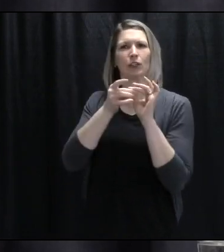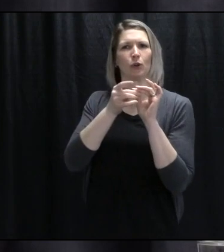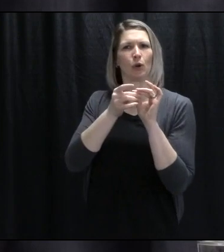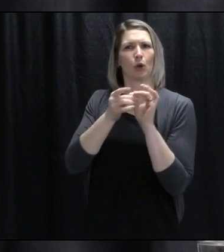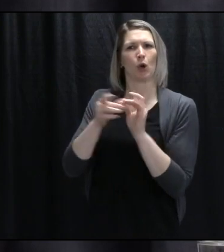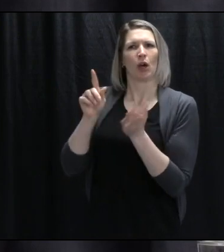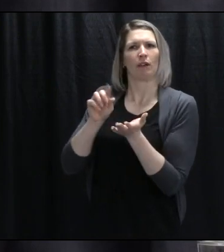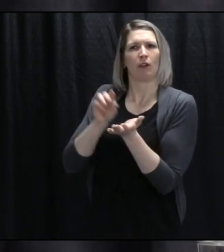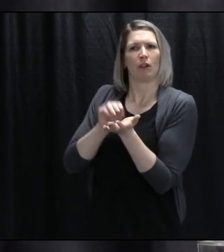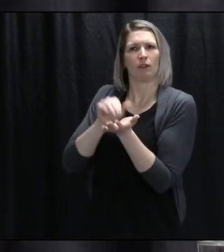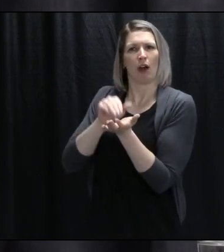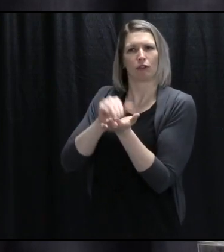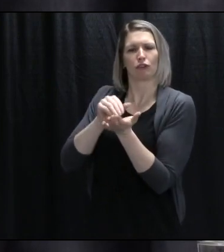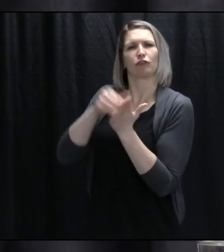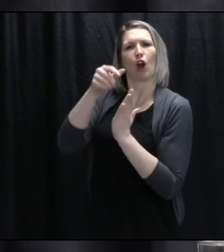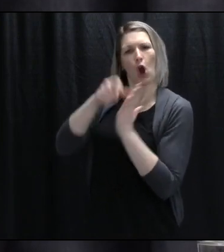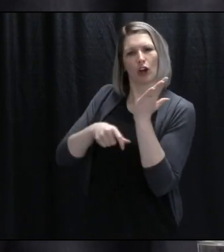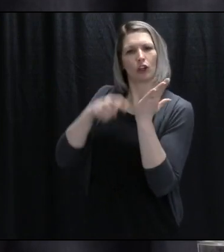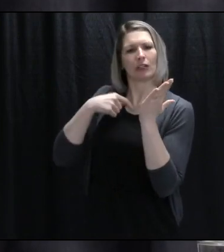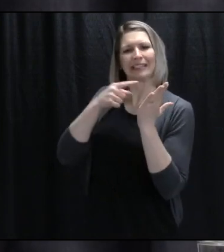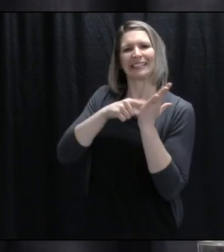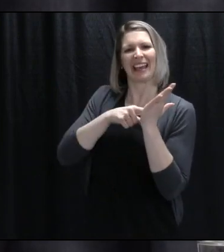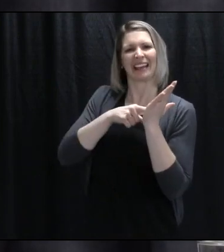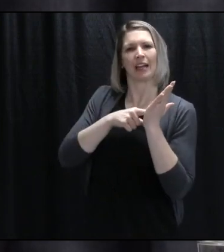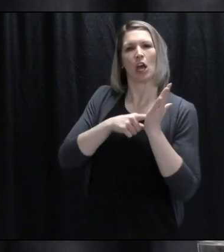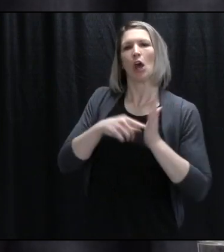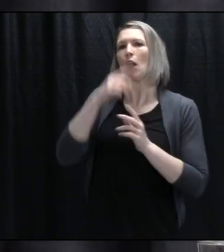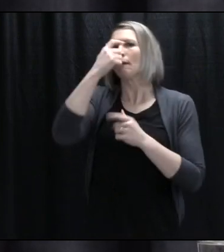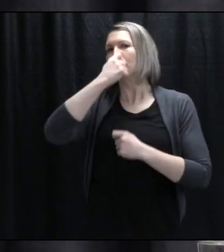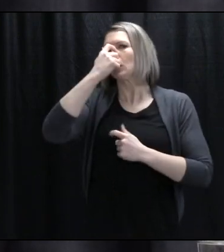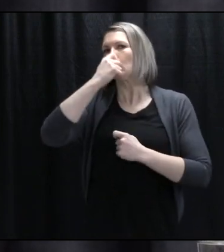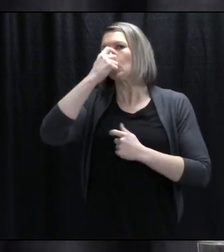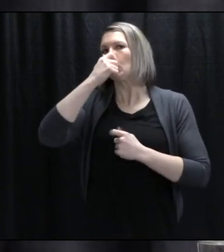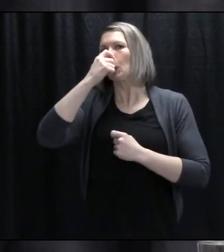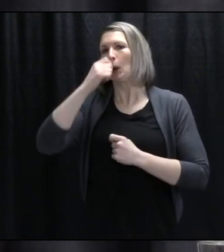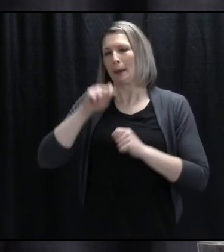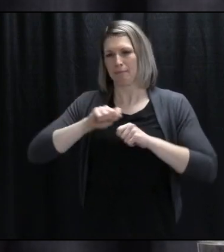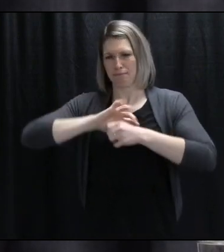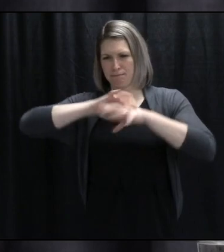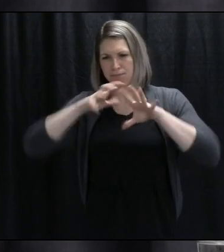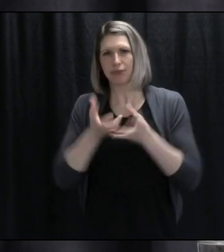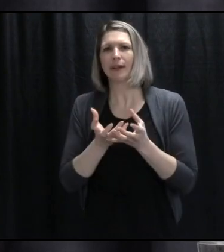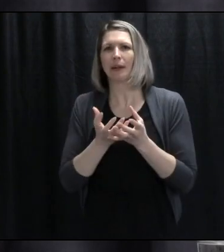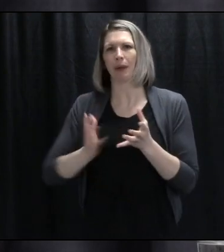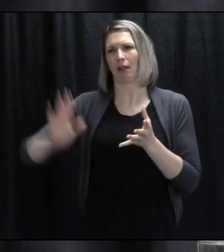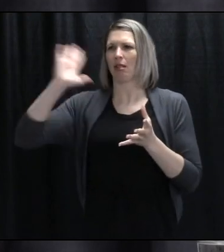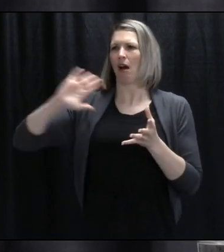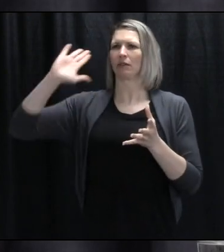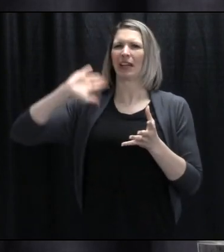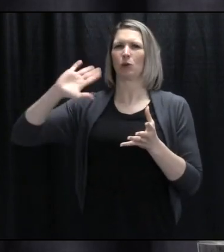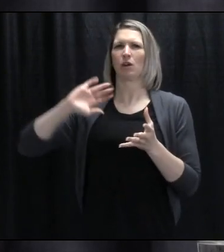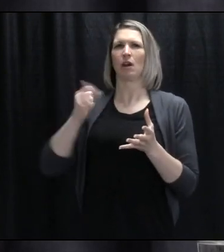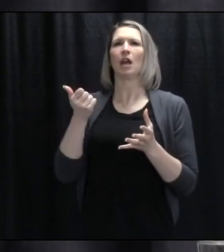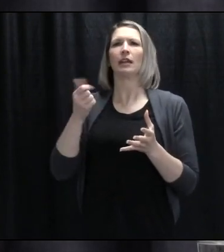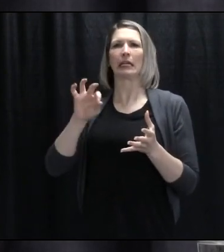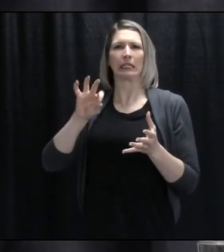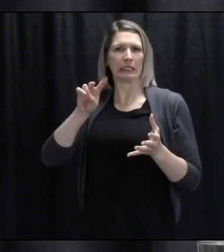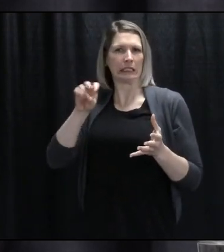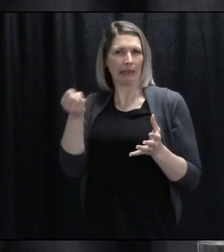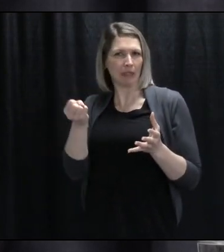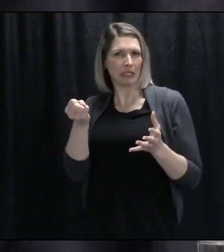as many people in this province as our soldiers who died at Beaumont Hamel. And he said, the commentator